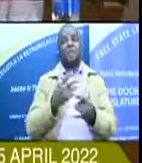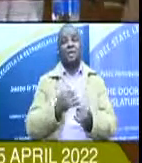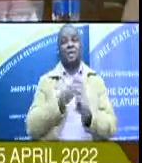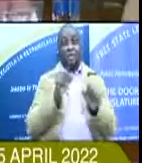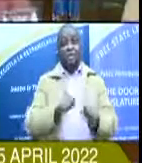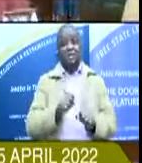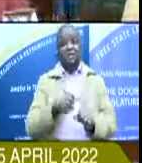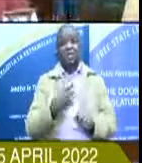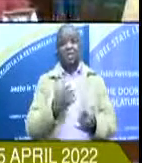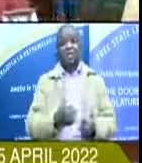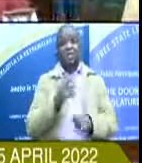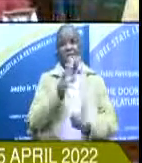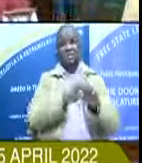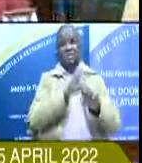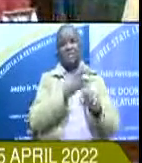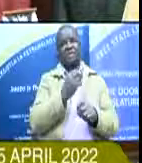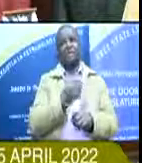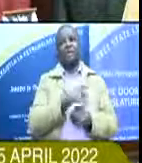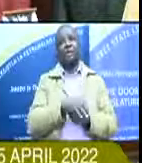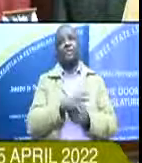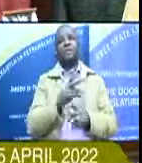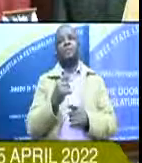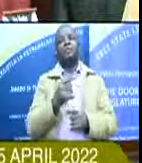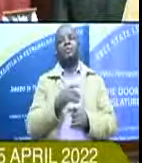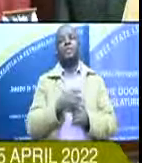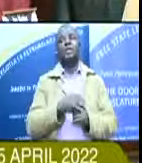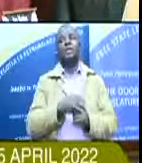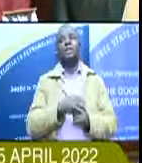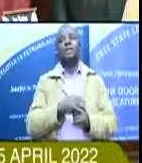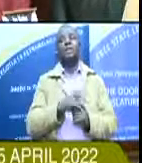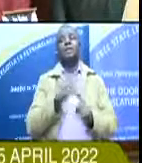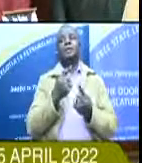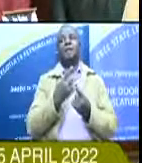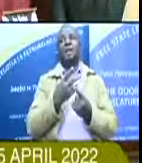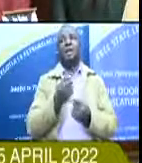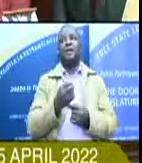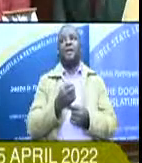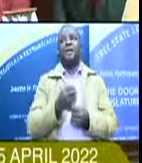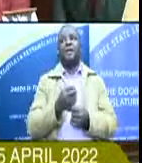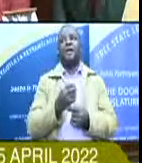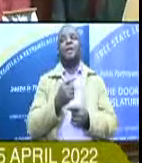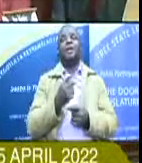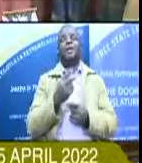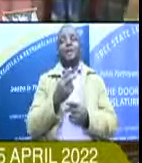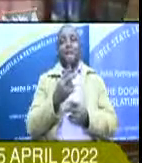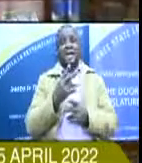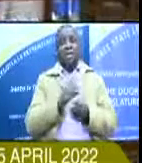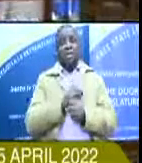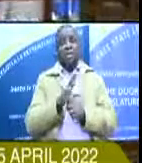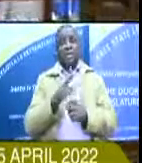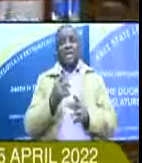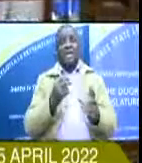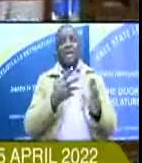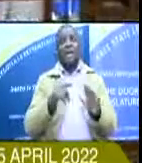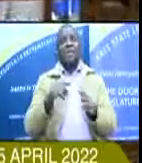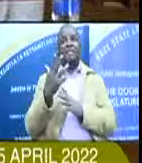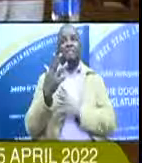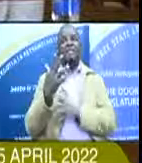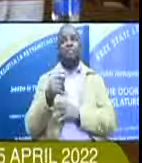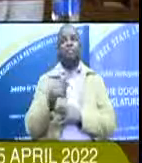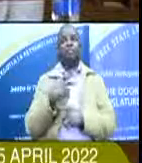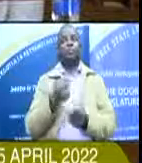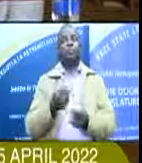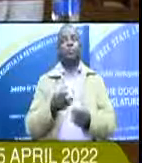to mitigate the skills losses for these cadres. The department, amid COVID-19 Alert Level 5, has